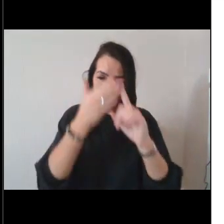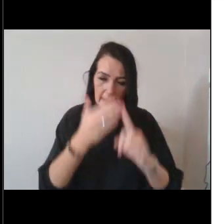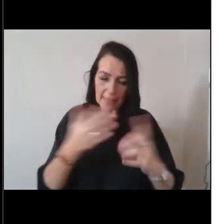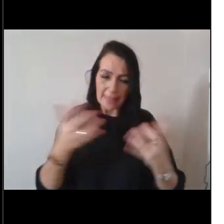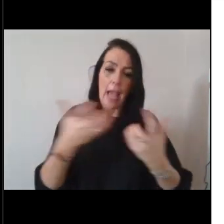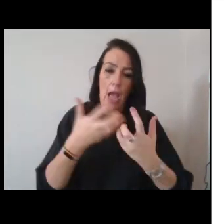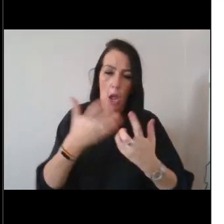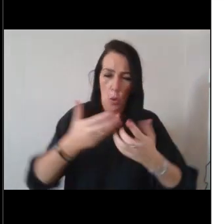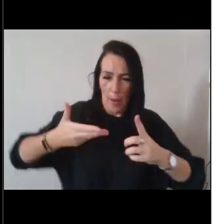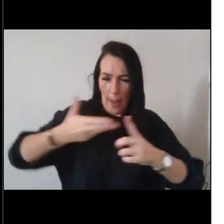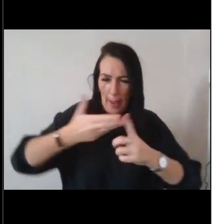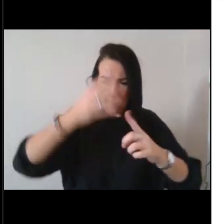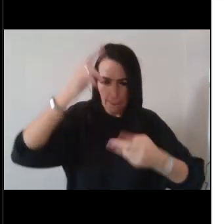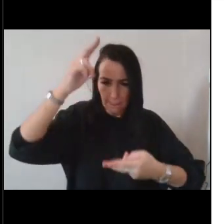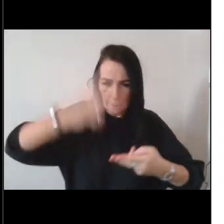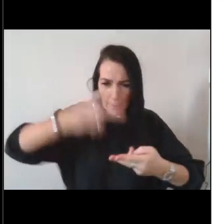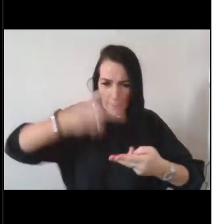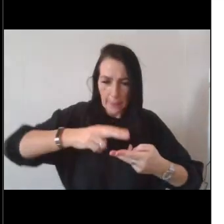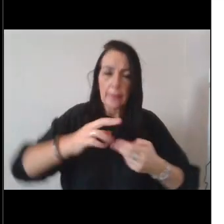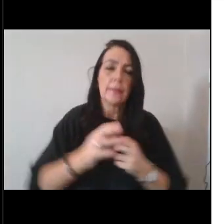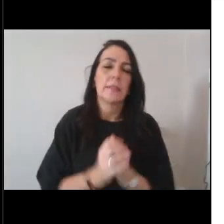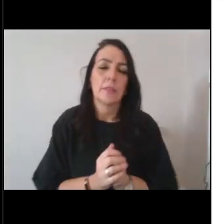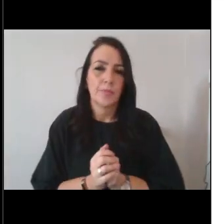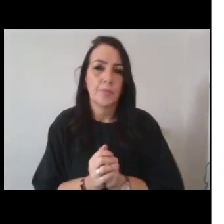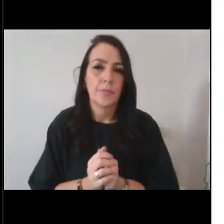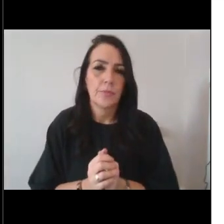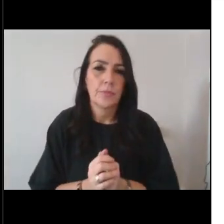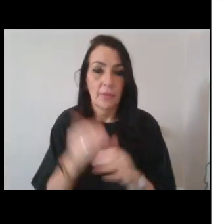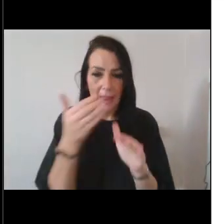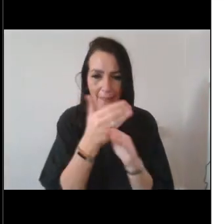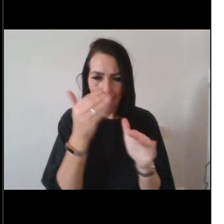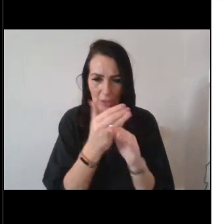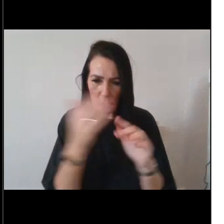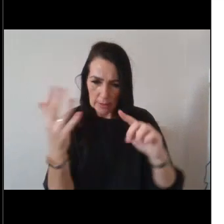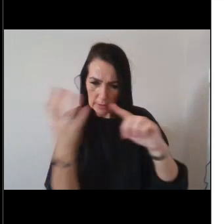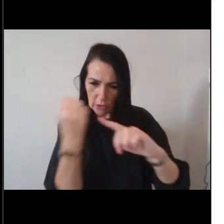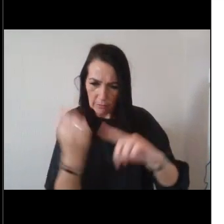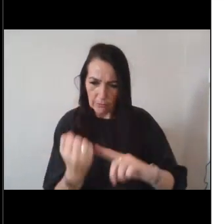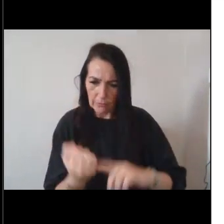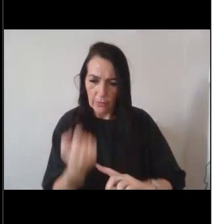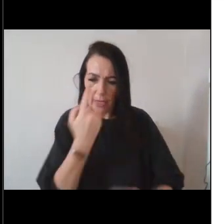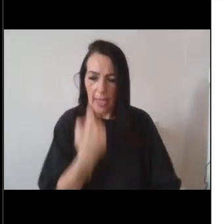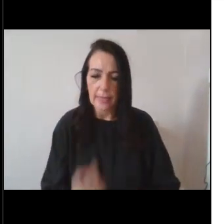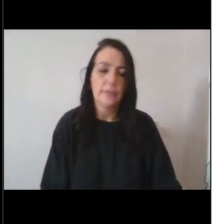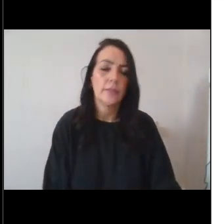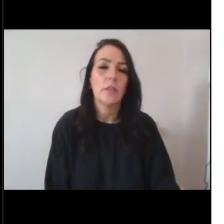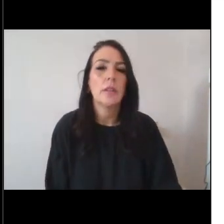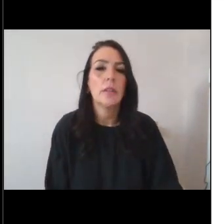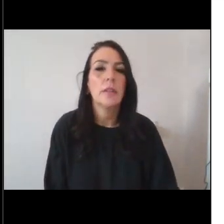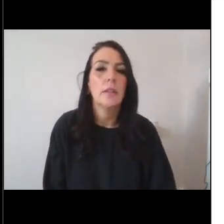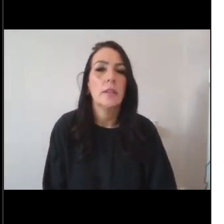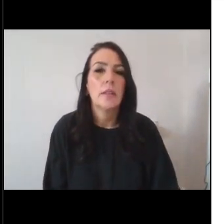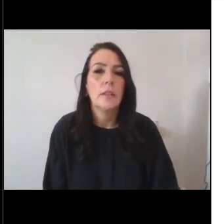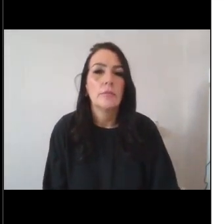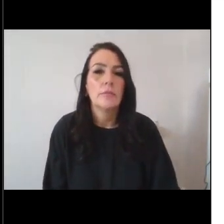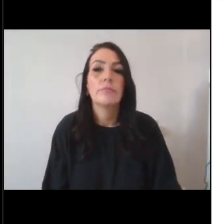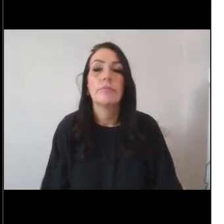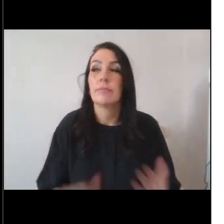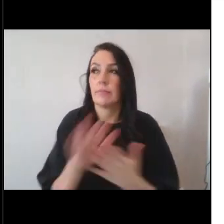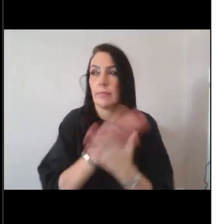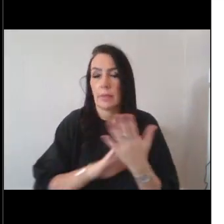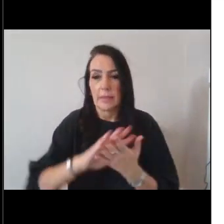as an organisation and the specific actions to achieve these targets. This gives you clear goals that the whole organisation can